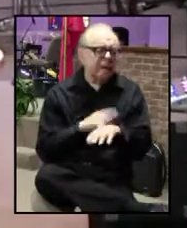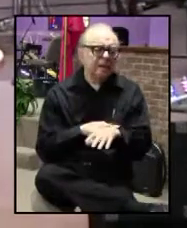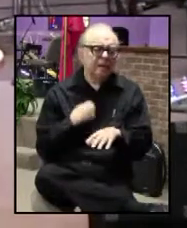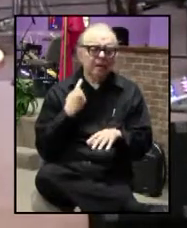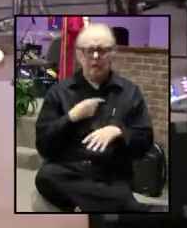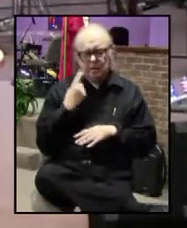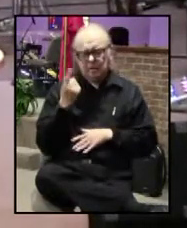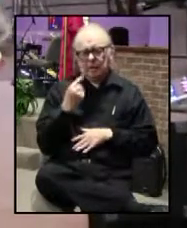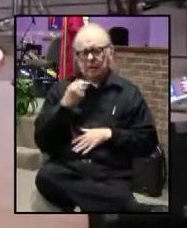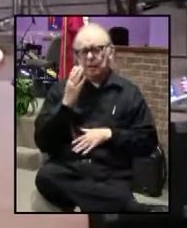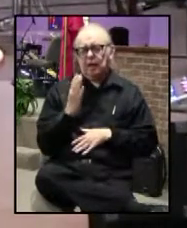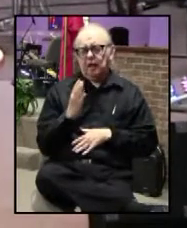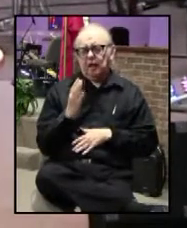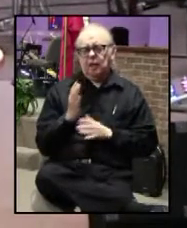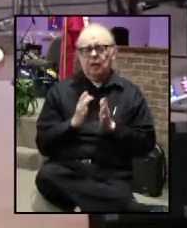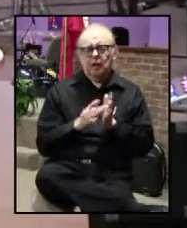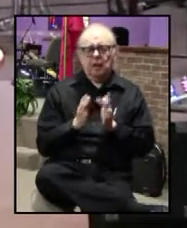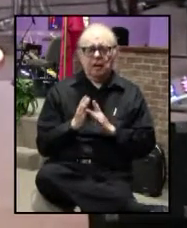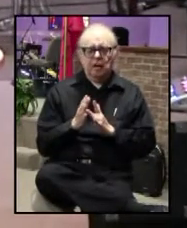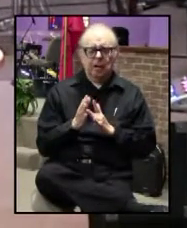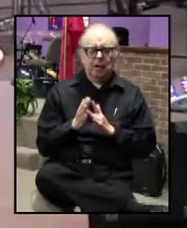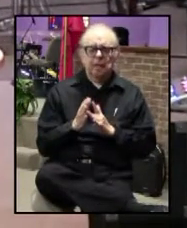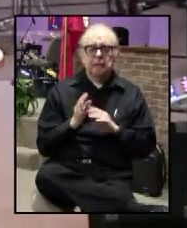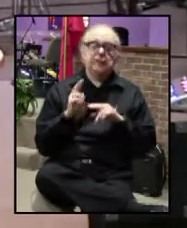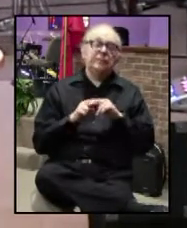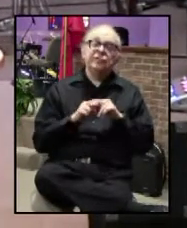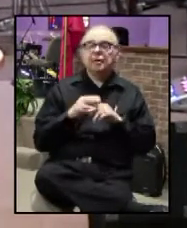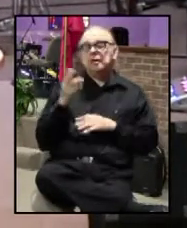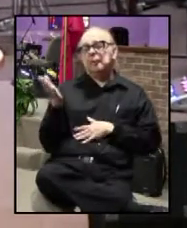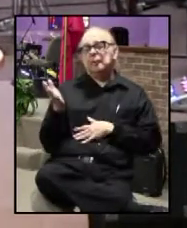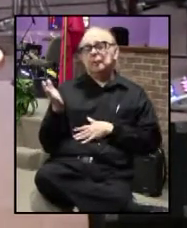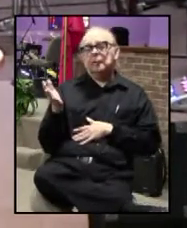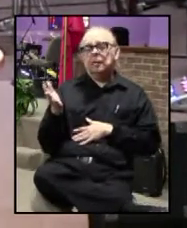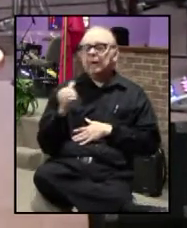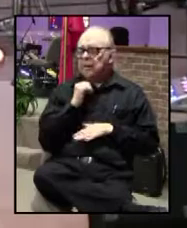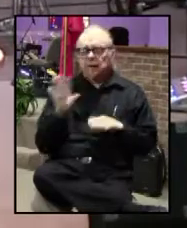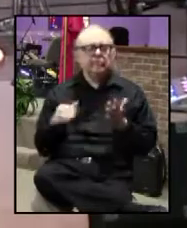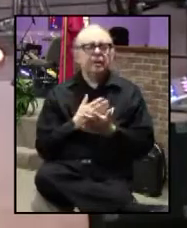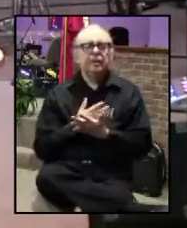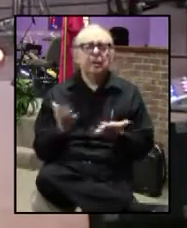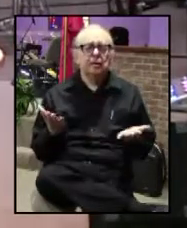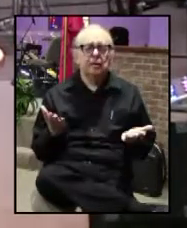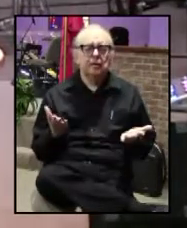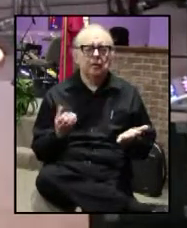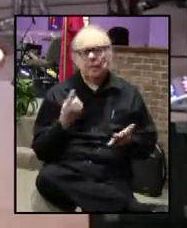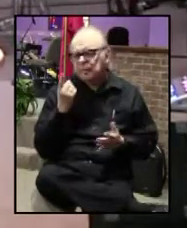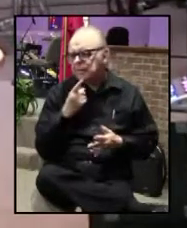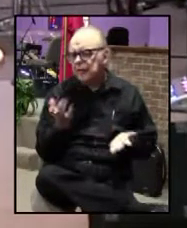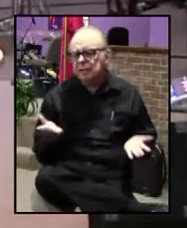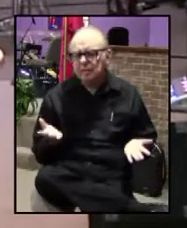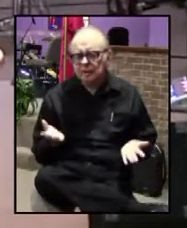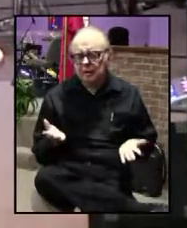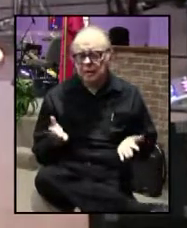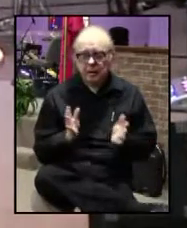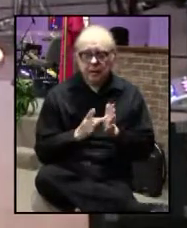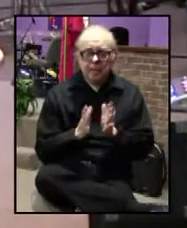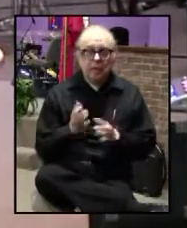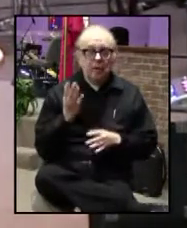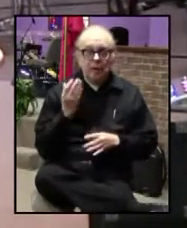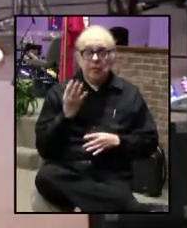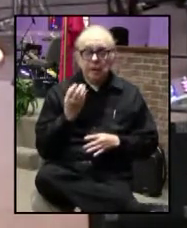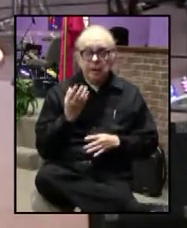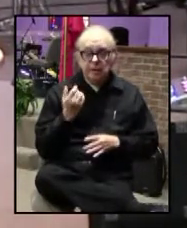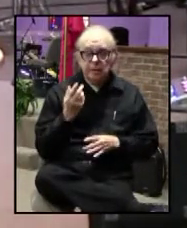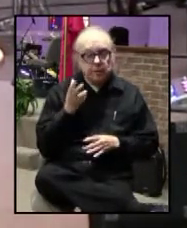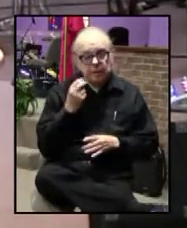we think that Jesus is just sitting up there and not doing anything. Don't you understand that he's waiting to hear from